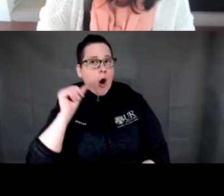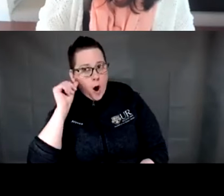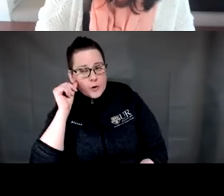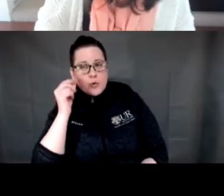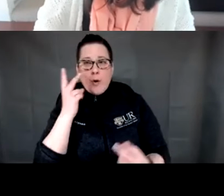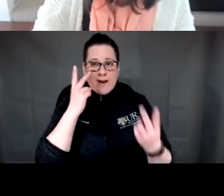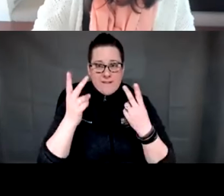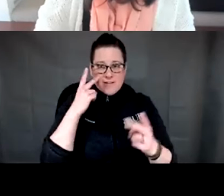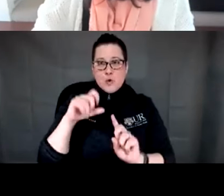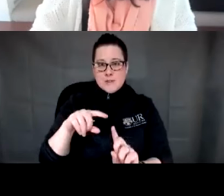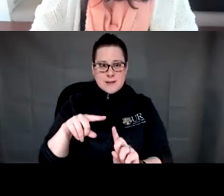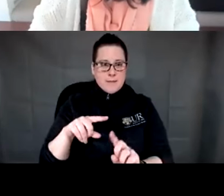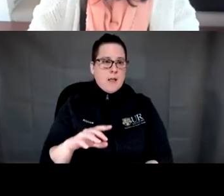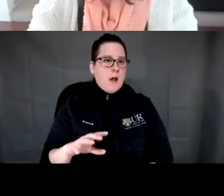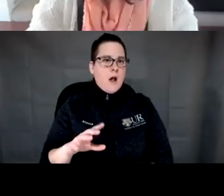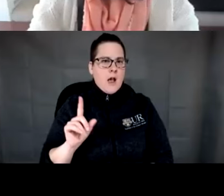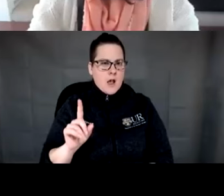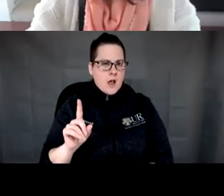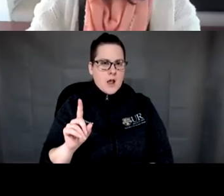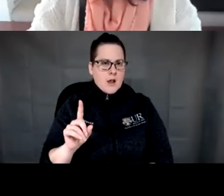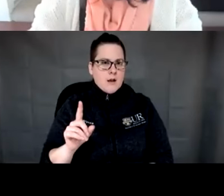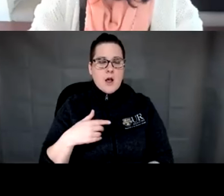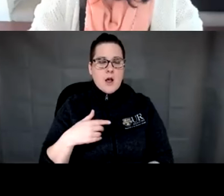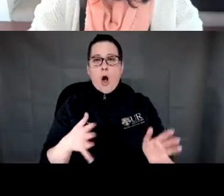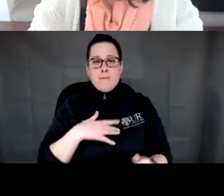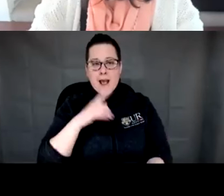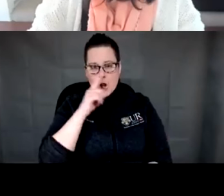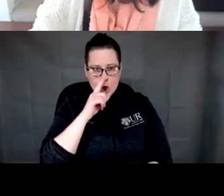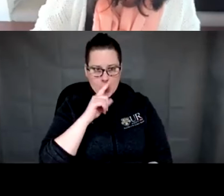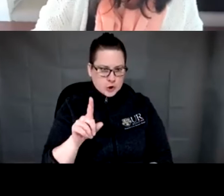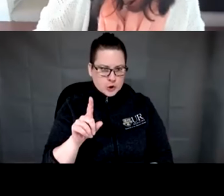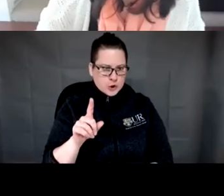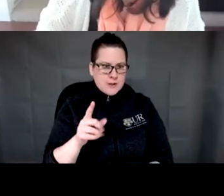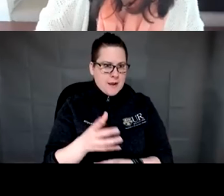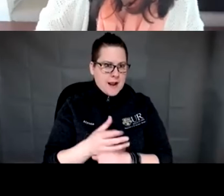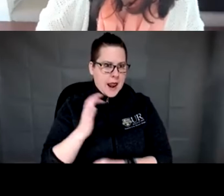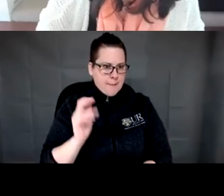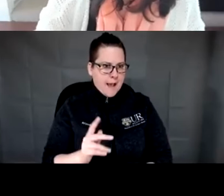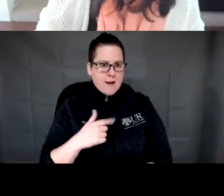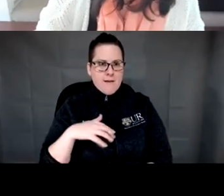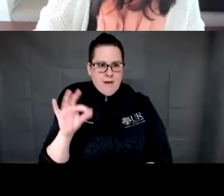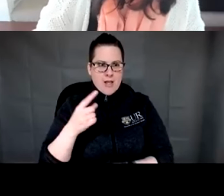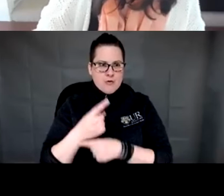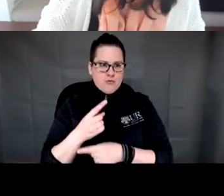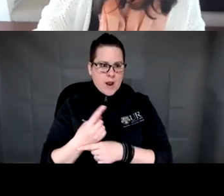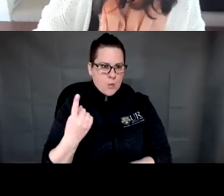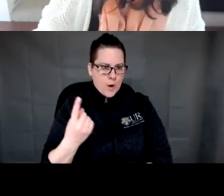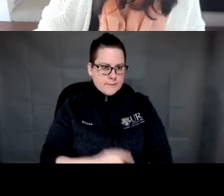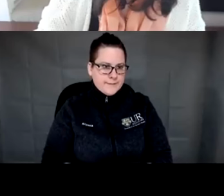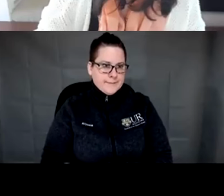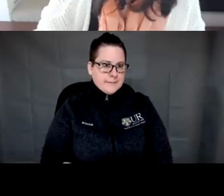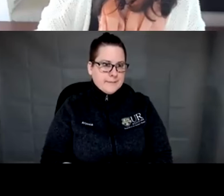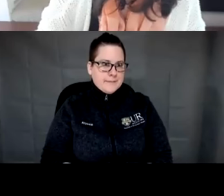and we found, hang on, let me just, I've lost my cursor here. Let me get my cursor back and I'll go to the right plot.